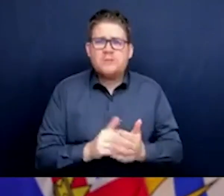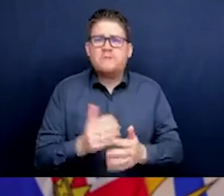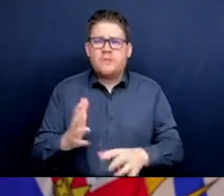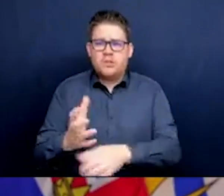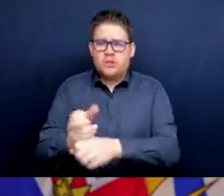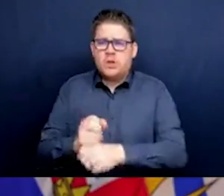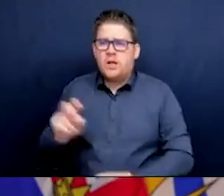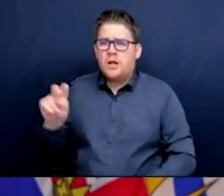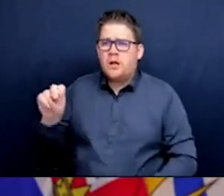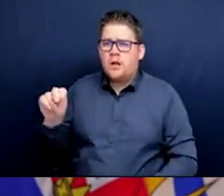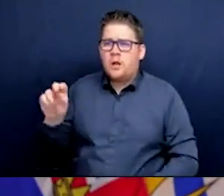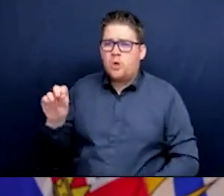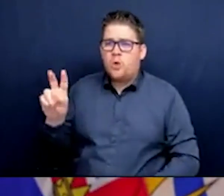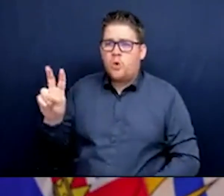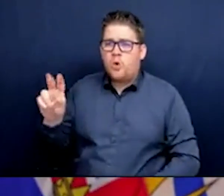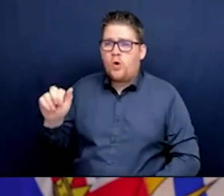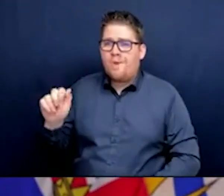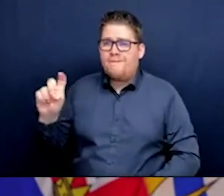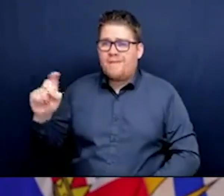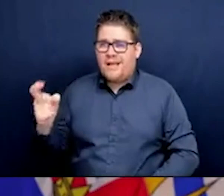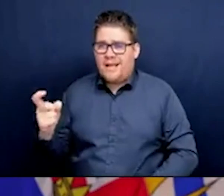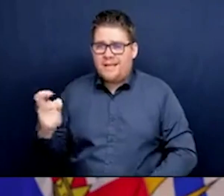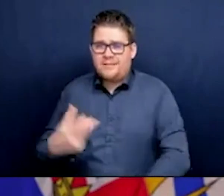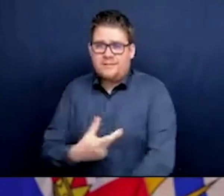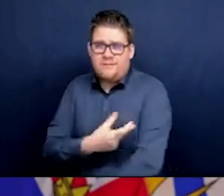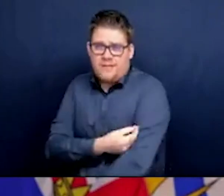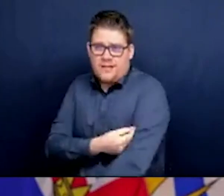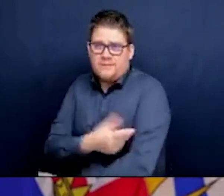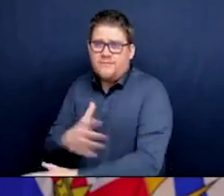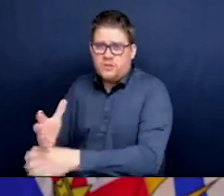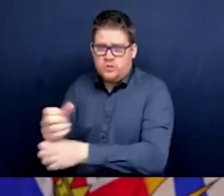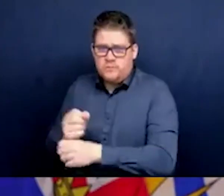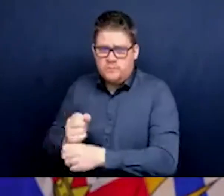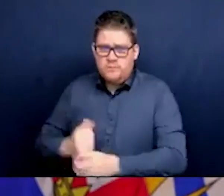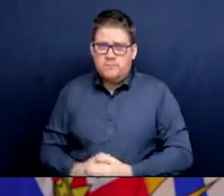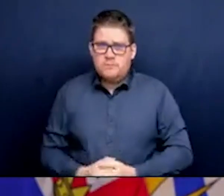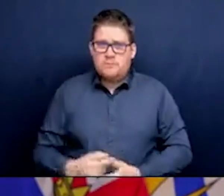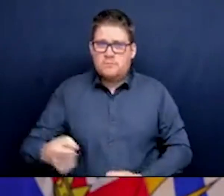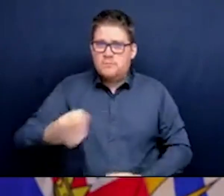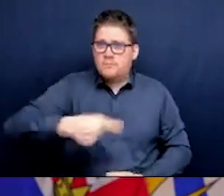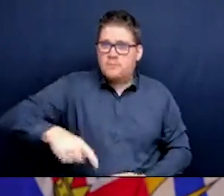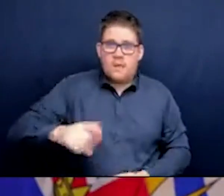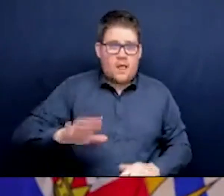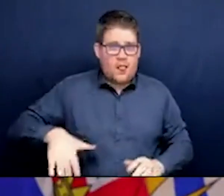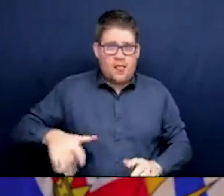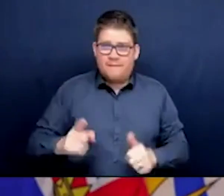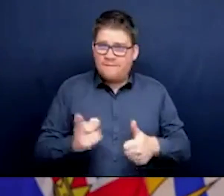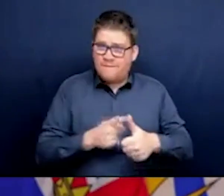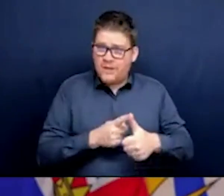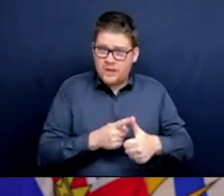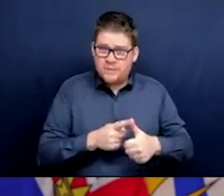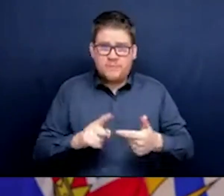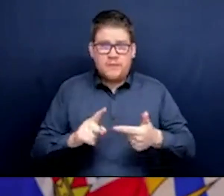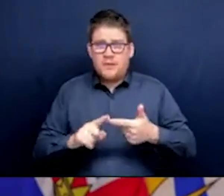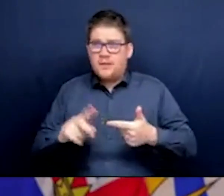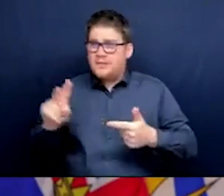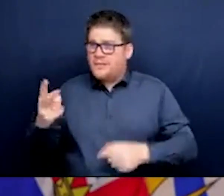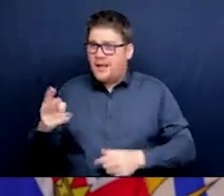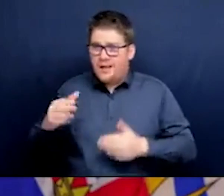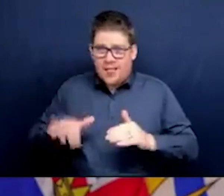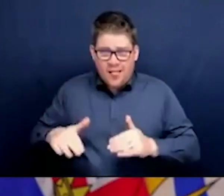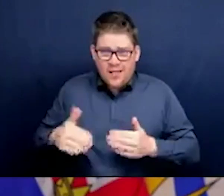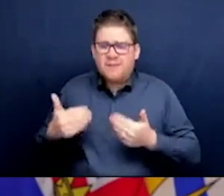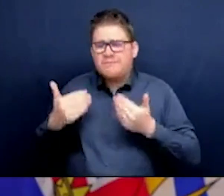dose. If you haven't got your third dose, get your third dose. That's more than 1 million people invited who haven't got their third dose yet. And of course, for those over